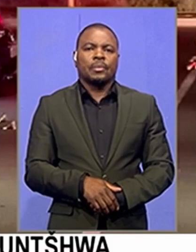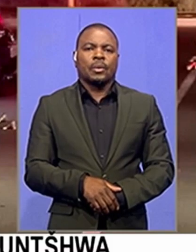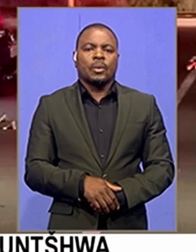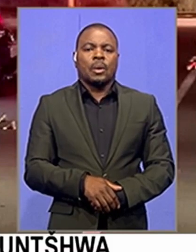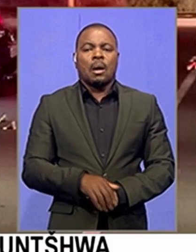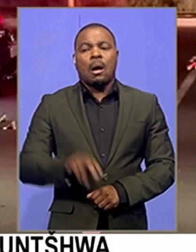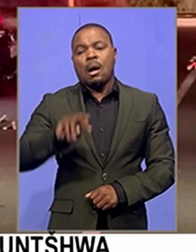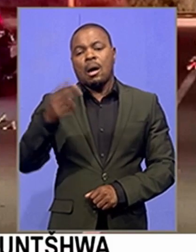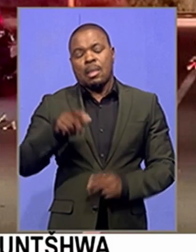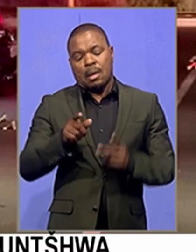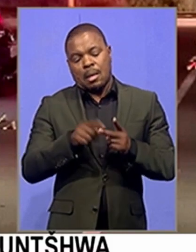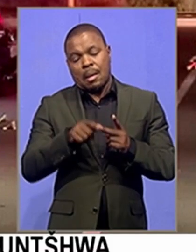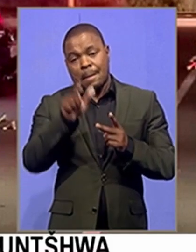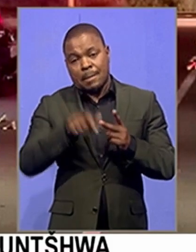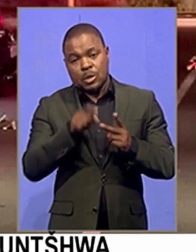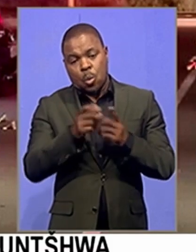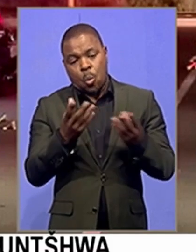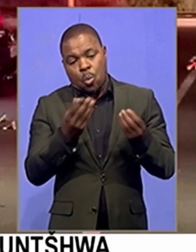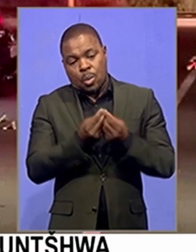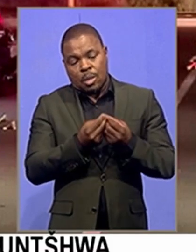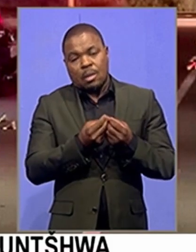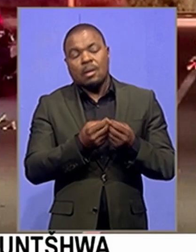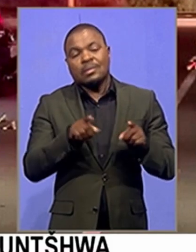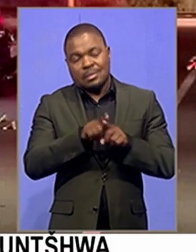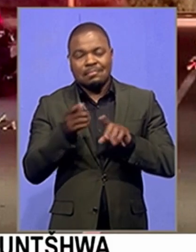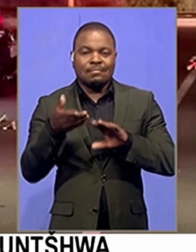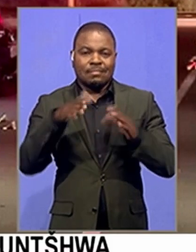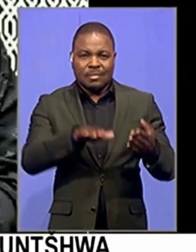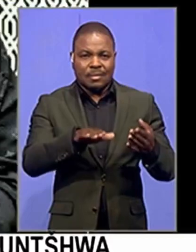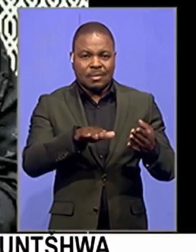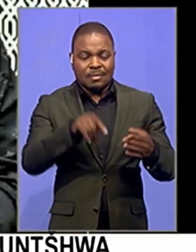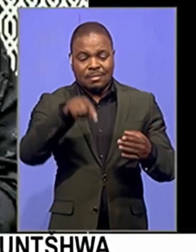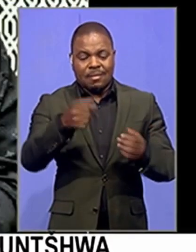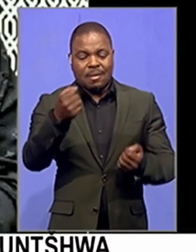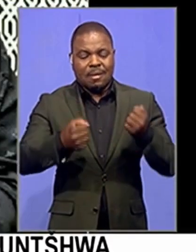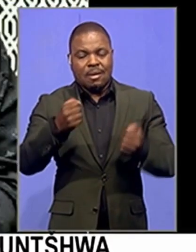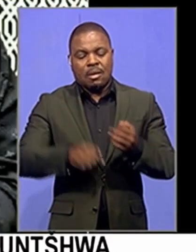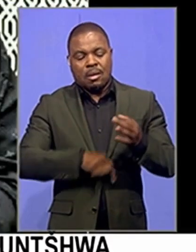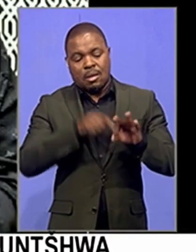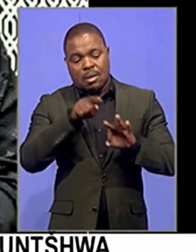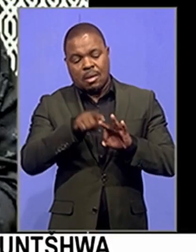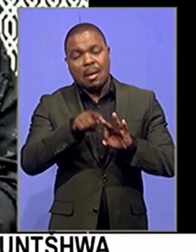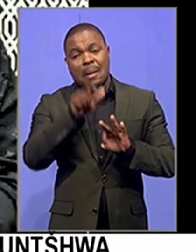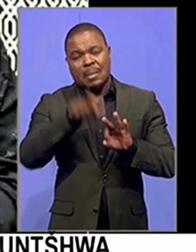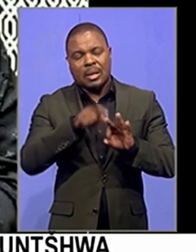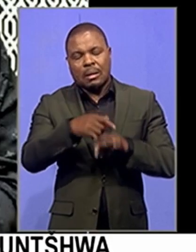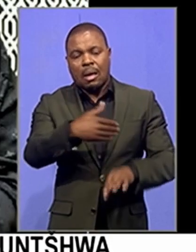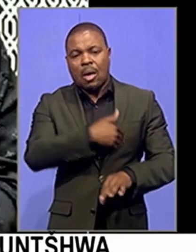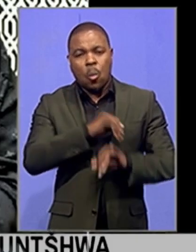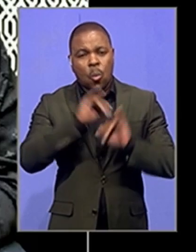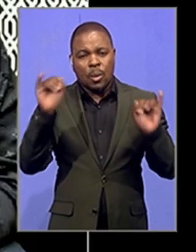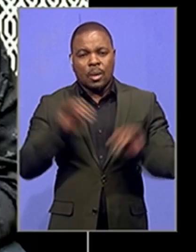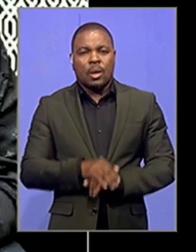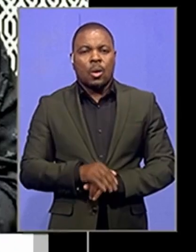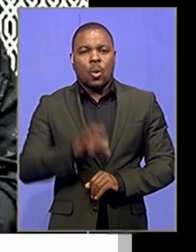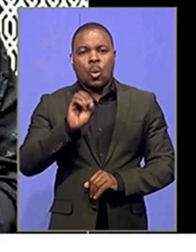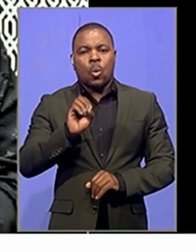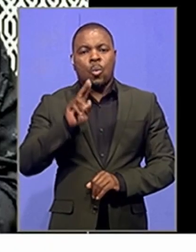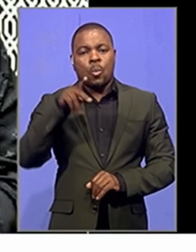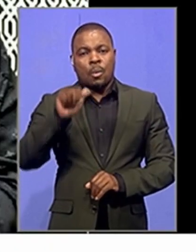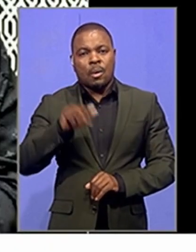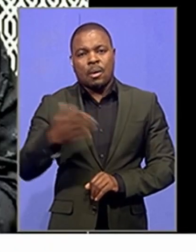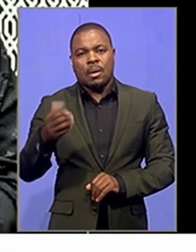Monamedi o mongwe wa koloi yeo ba beng ba sepela ka yona le yena o hlokofetse tiragalong yeo o mongwe go betse o šoro. Oupa John